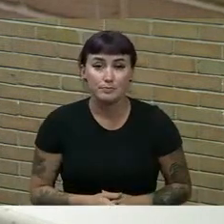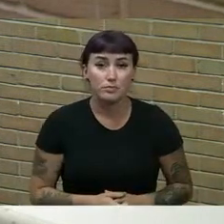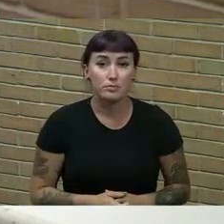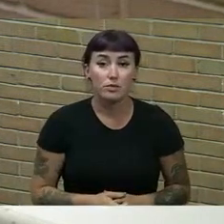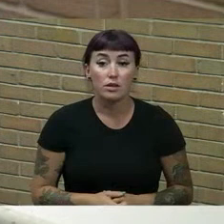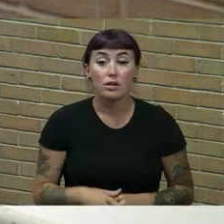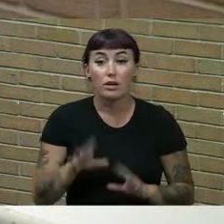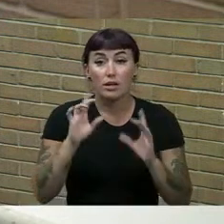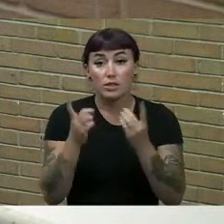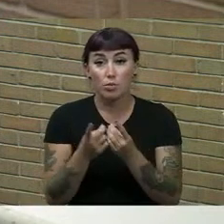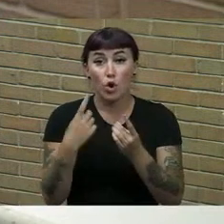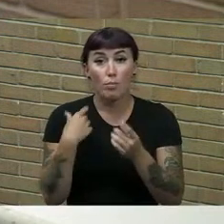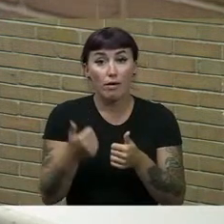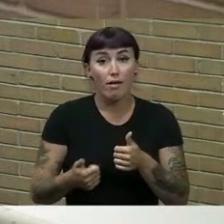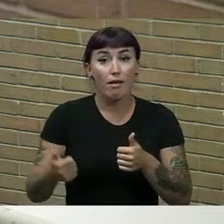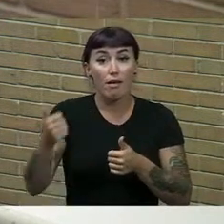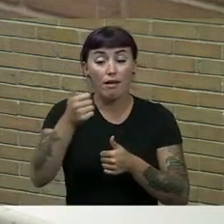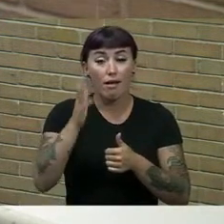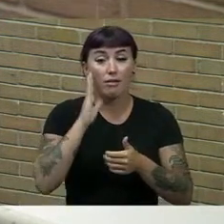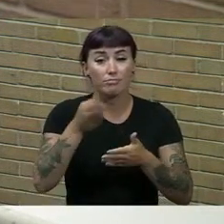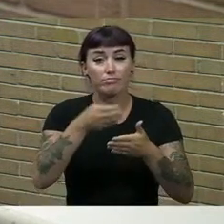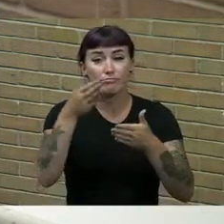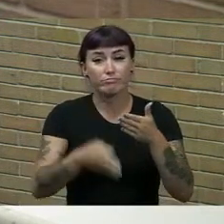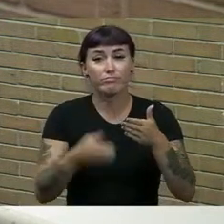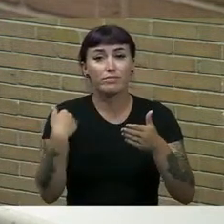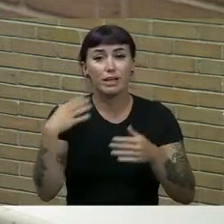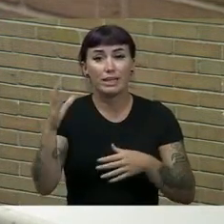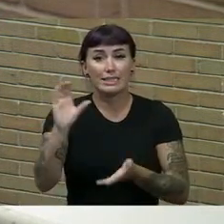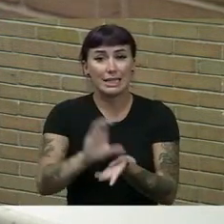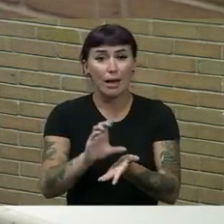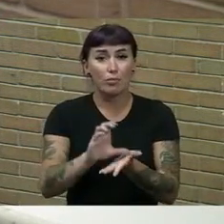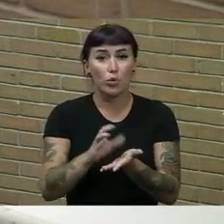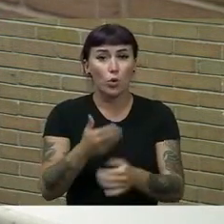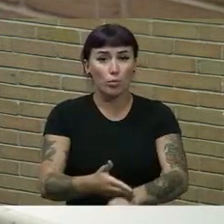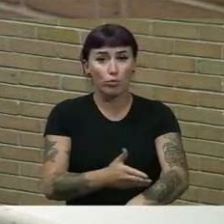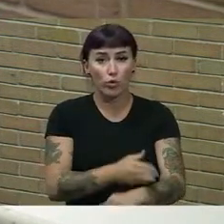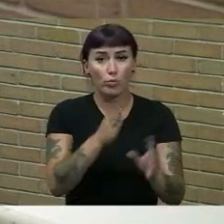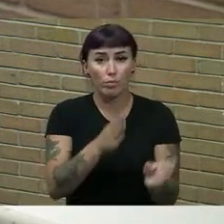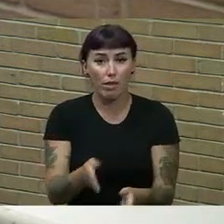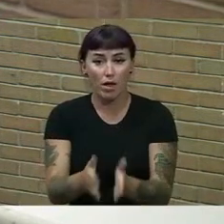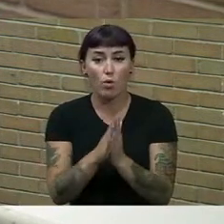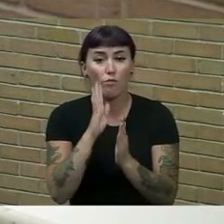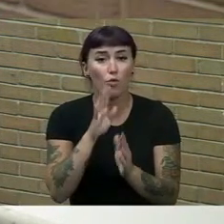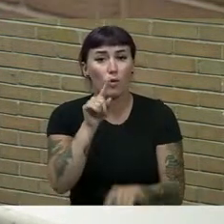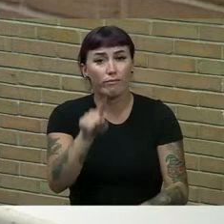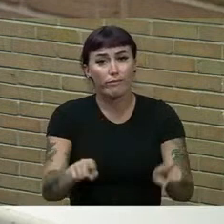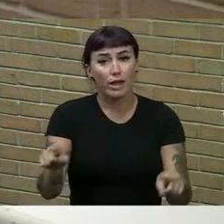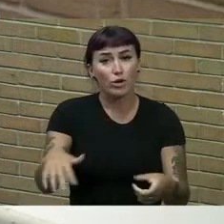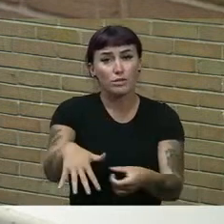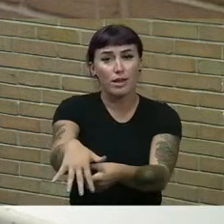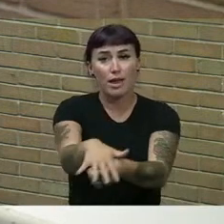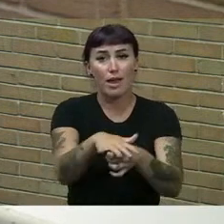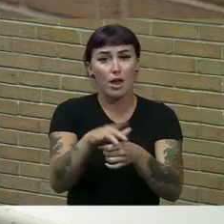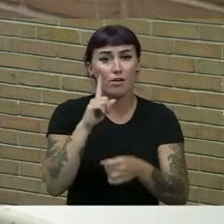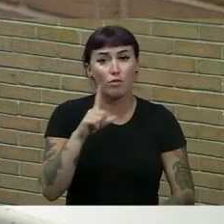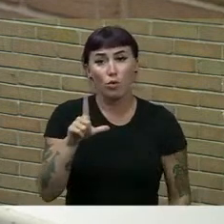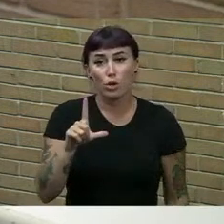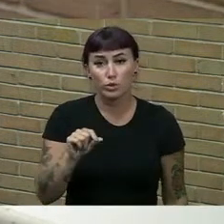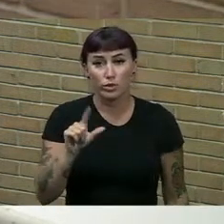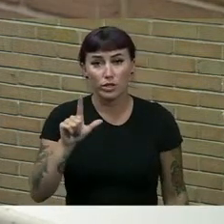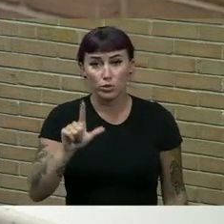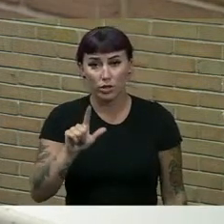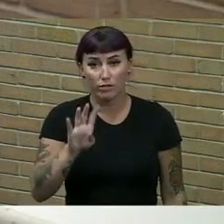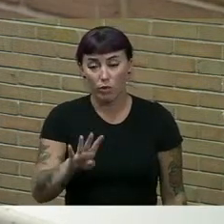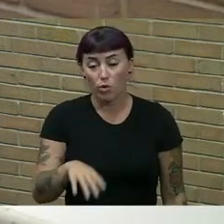The department has completed its capital improvement plan requests for various park areas for the period of 2024